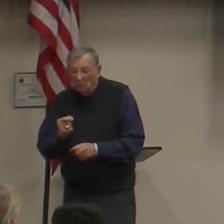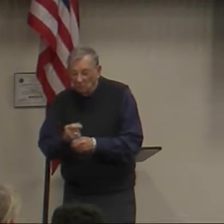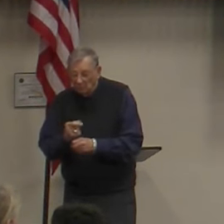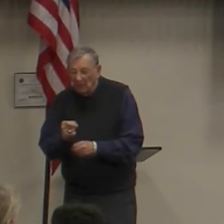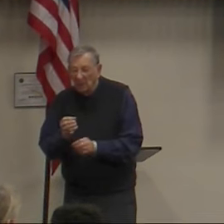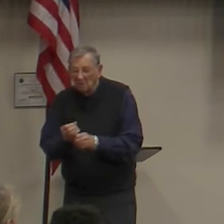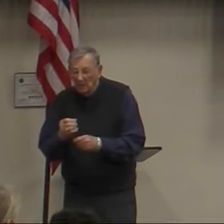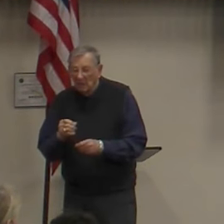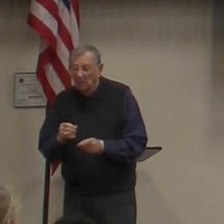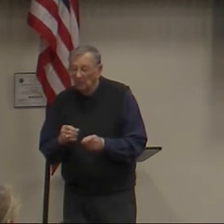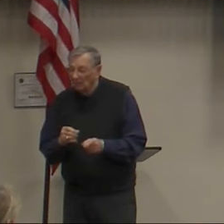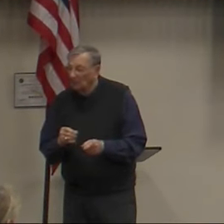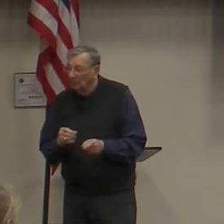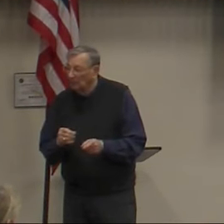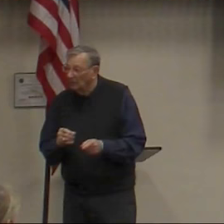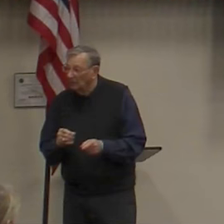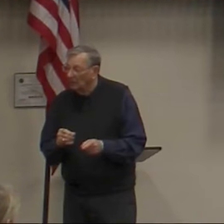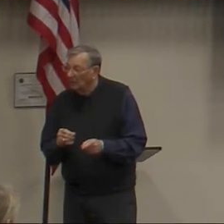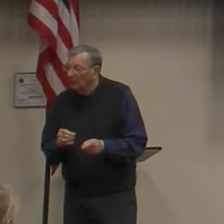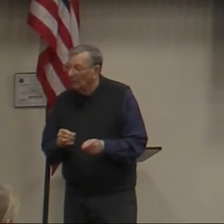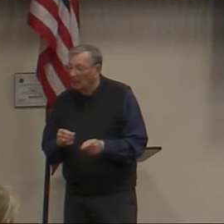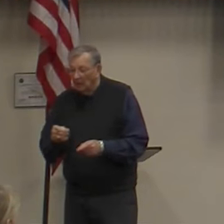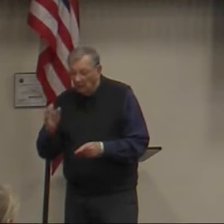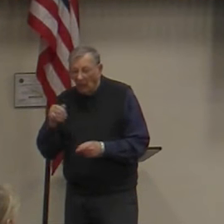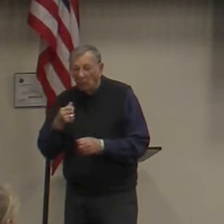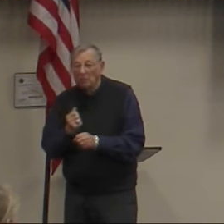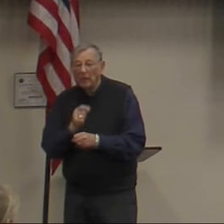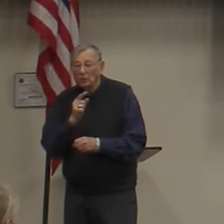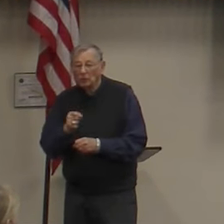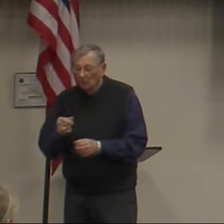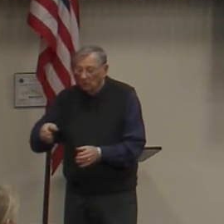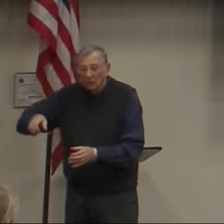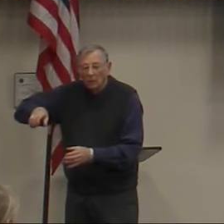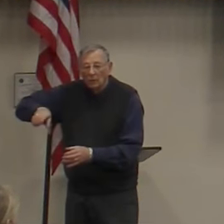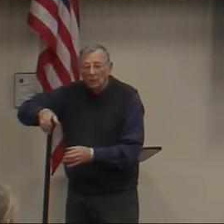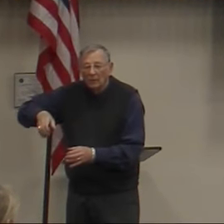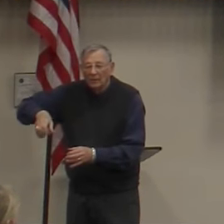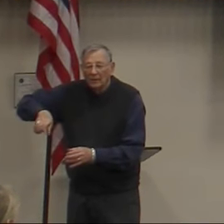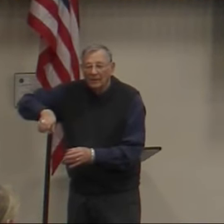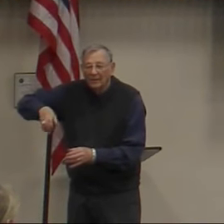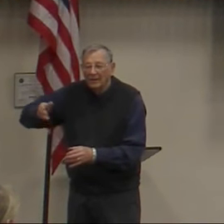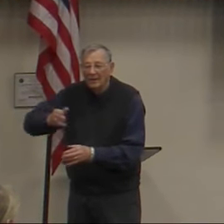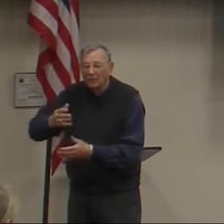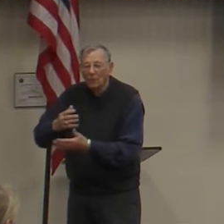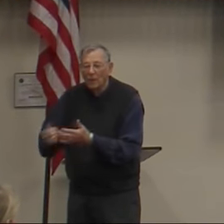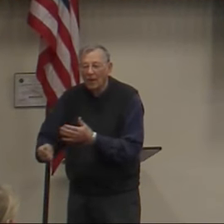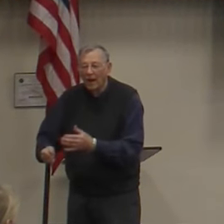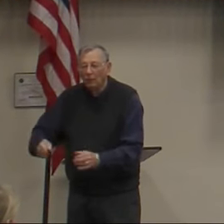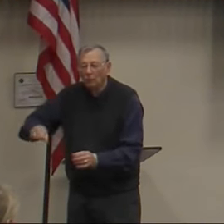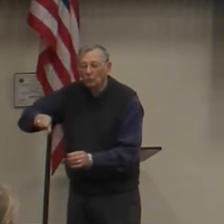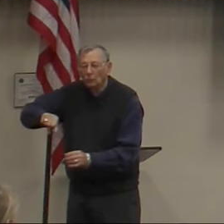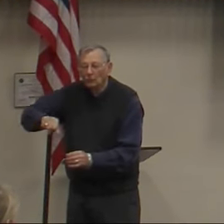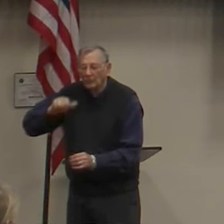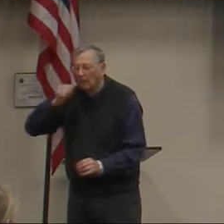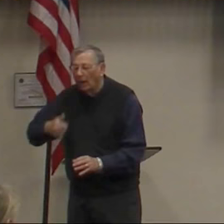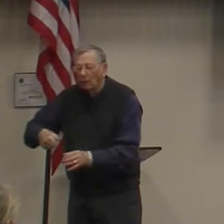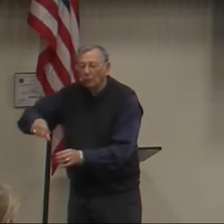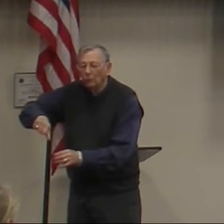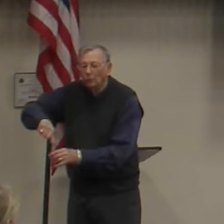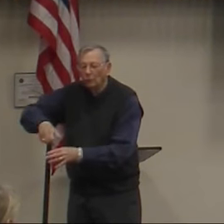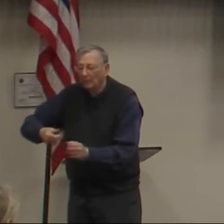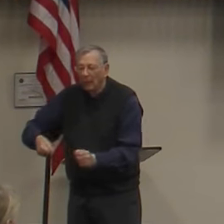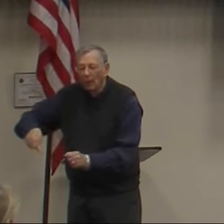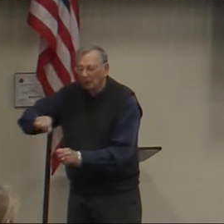a meal. And God's going to make sure that your jug always has oil as long as this drought goes on. And